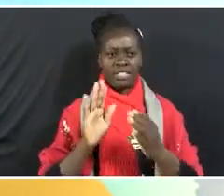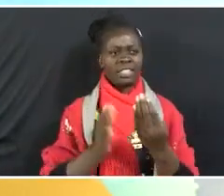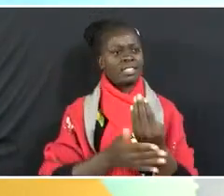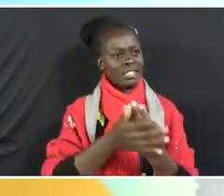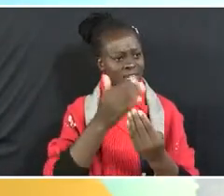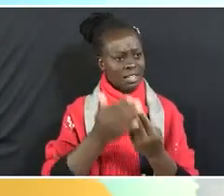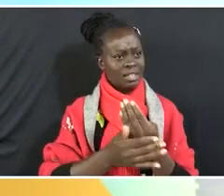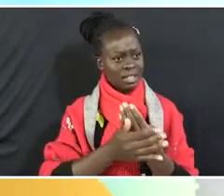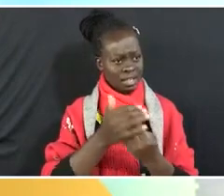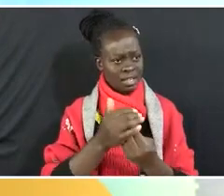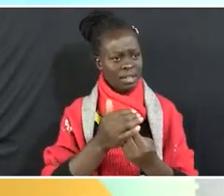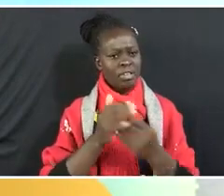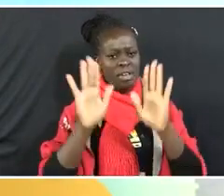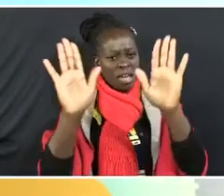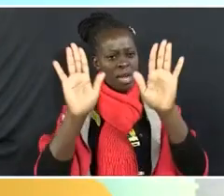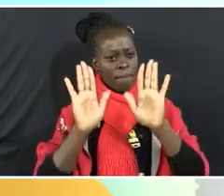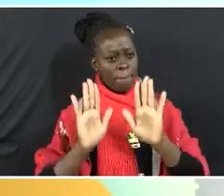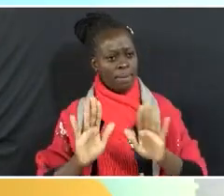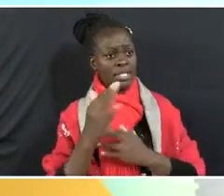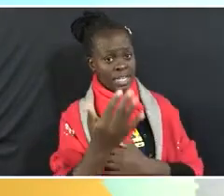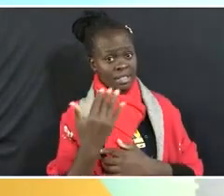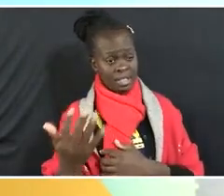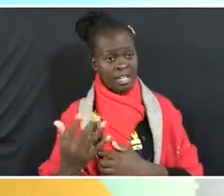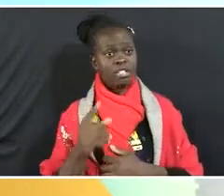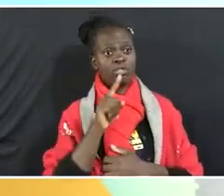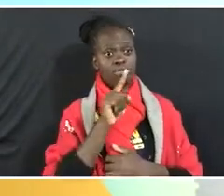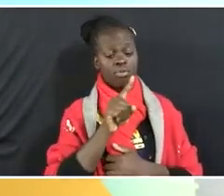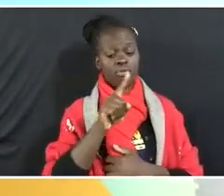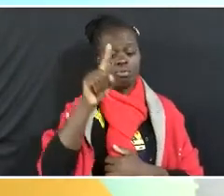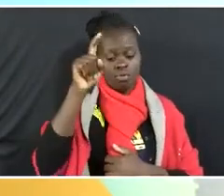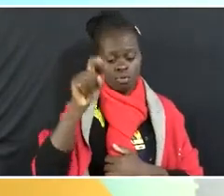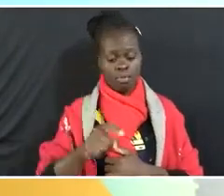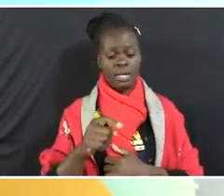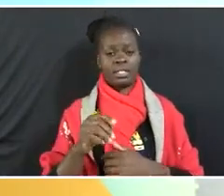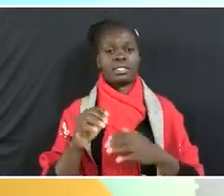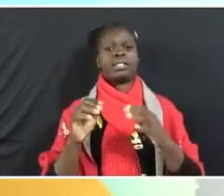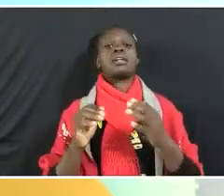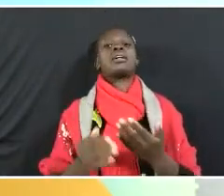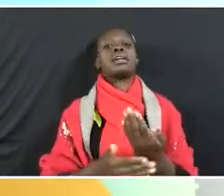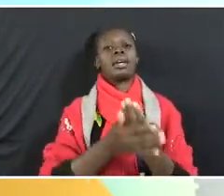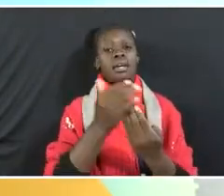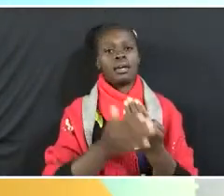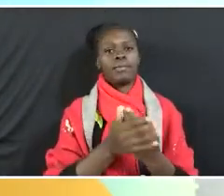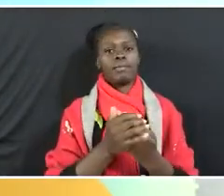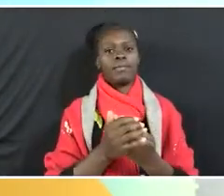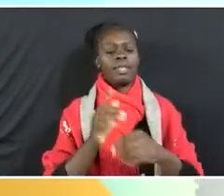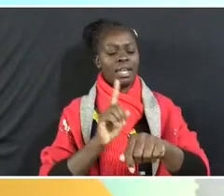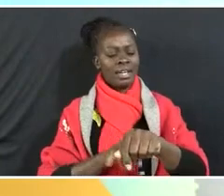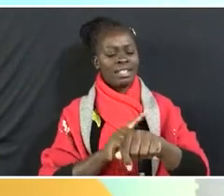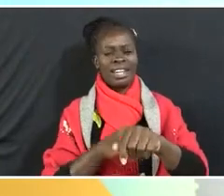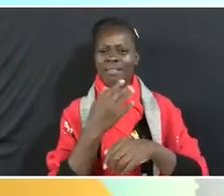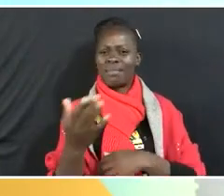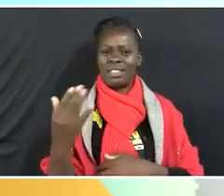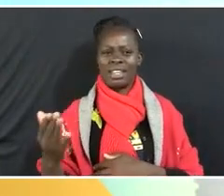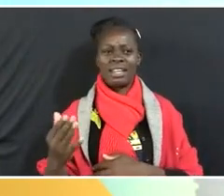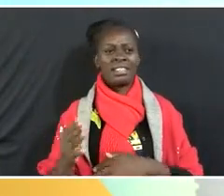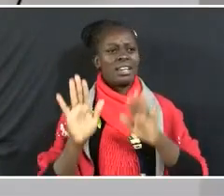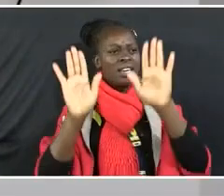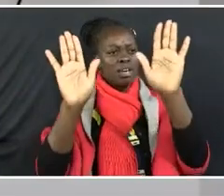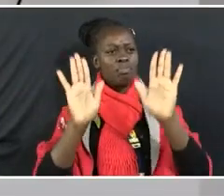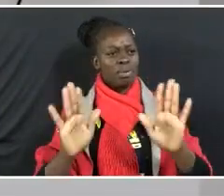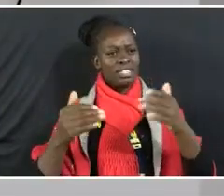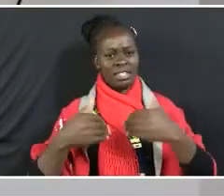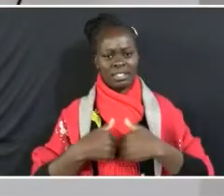And so in the message of the hour, I am revolving around the fact that when there are things that are valuable, we need